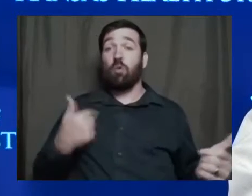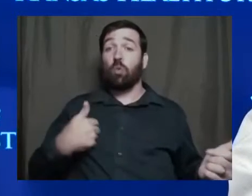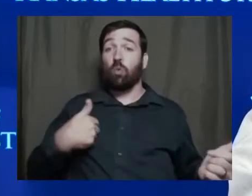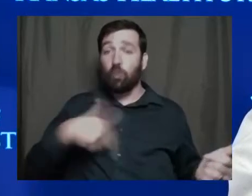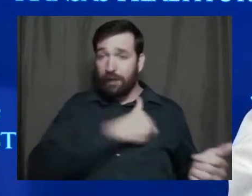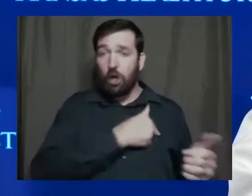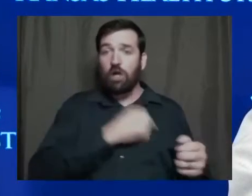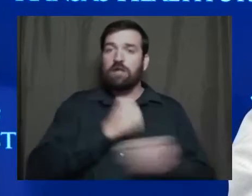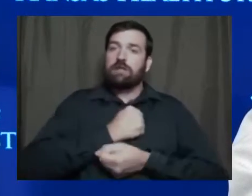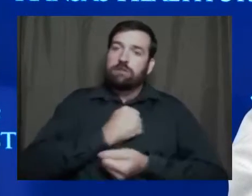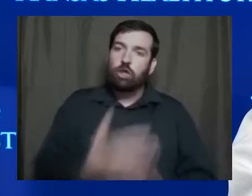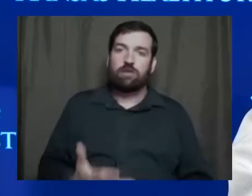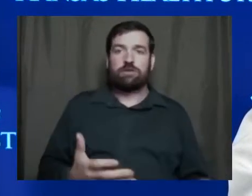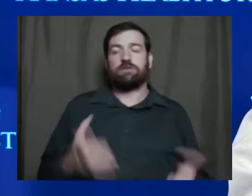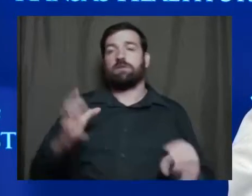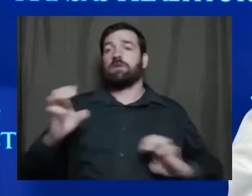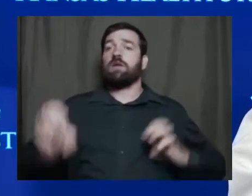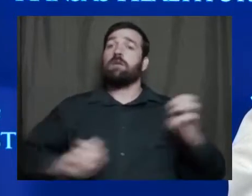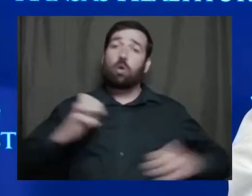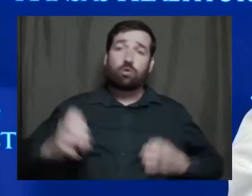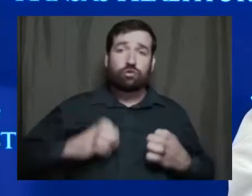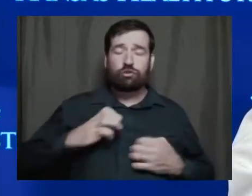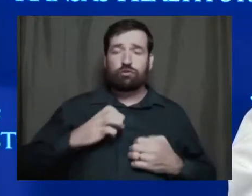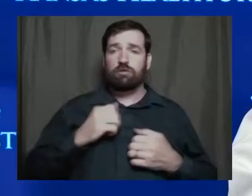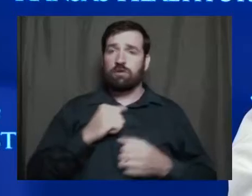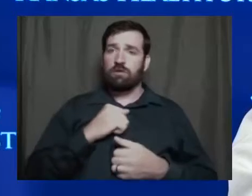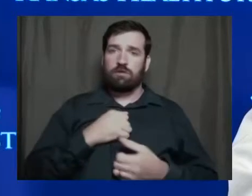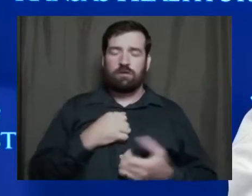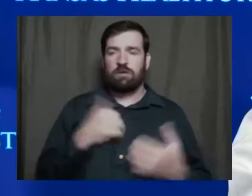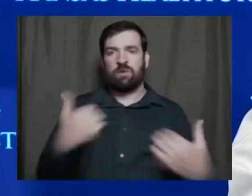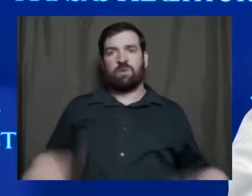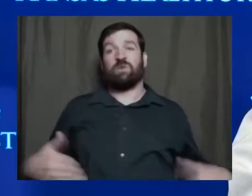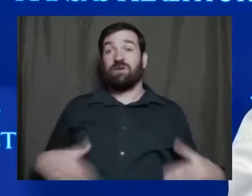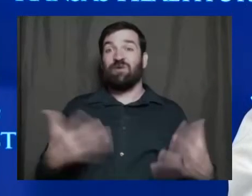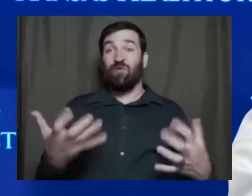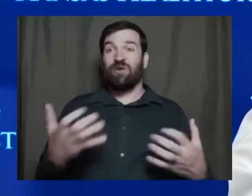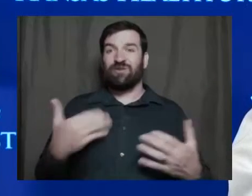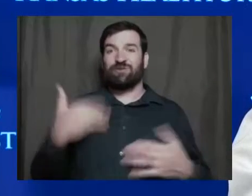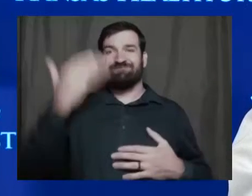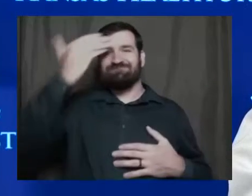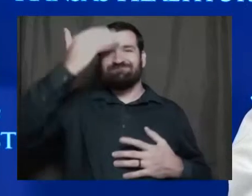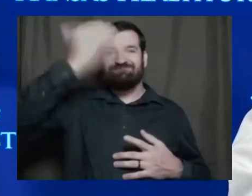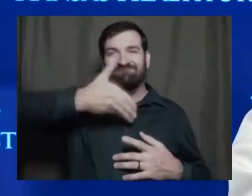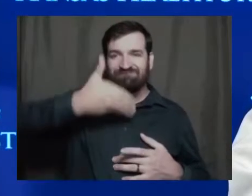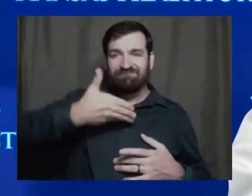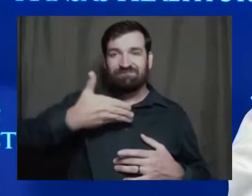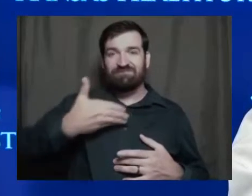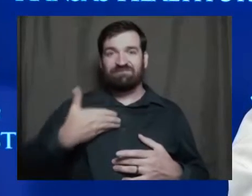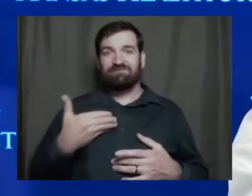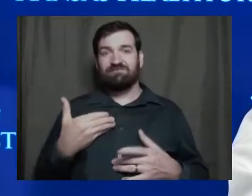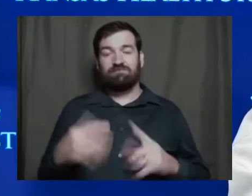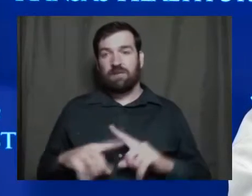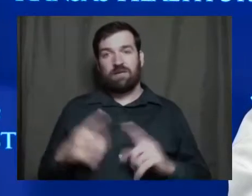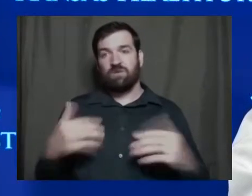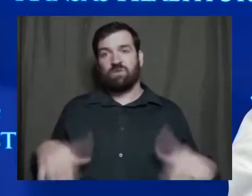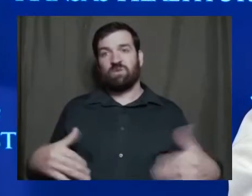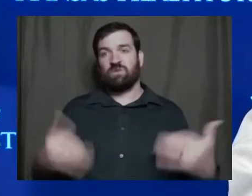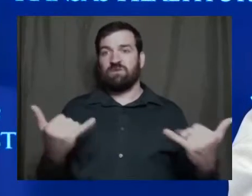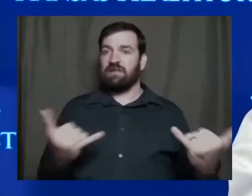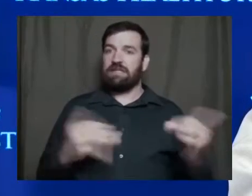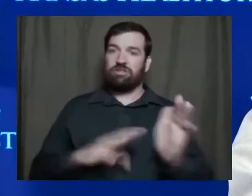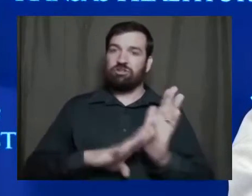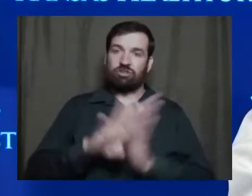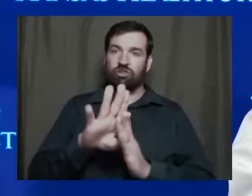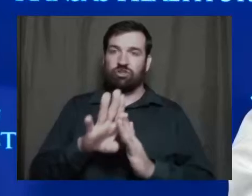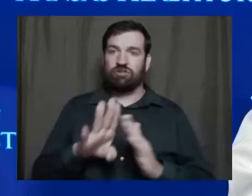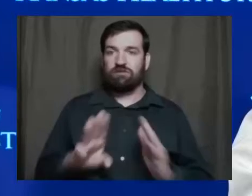emotional toil of it, and you want to put a good face on the very front of it. But I'll tell you, this surge, this has been a lot harder,